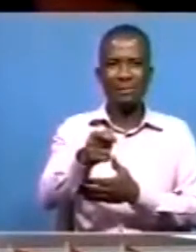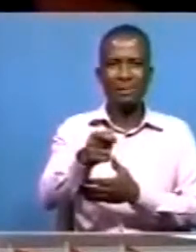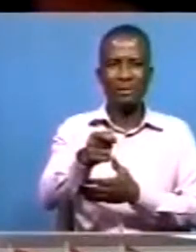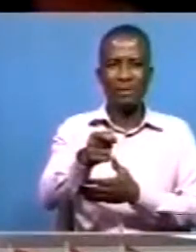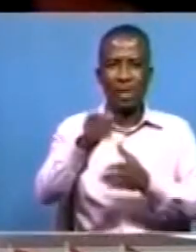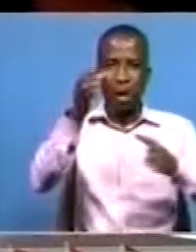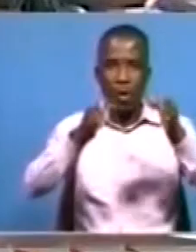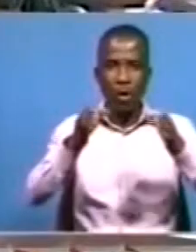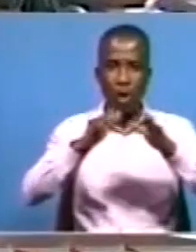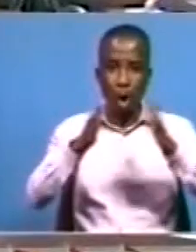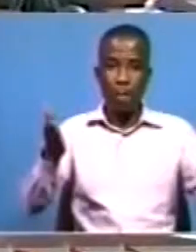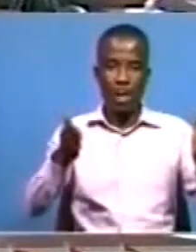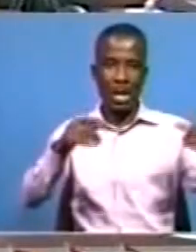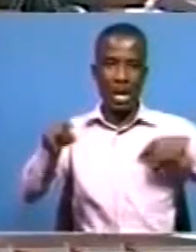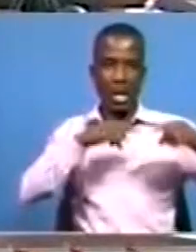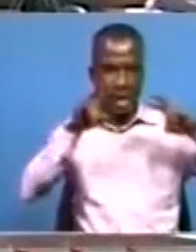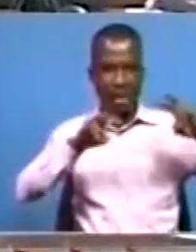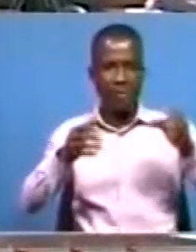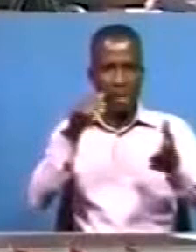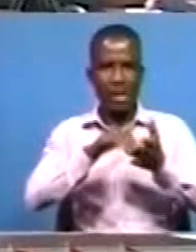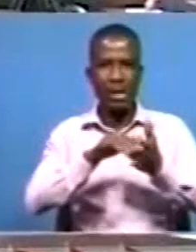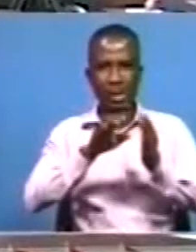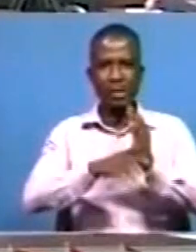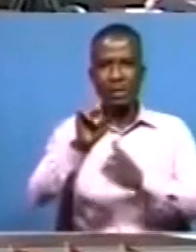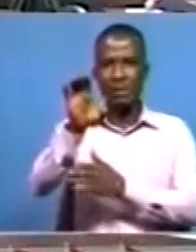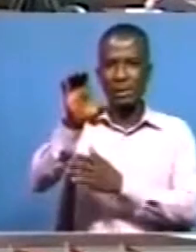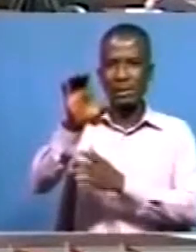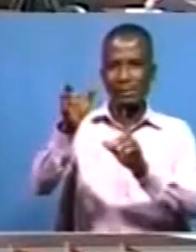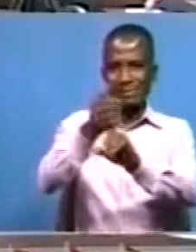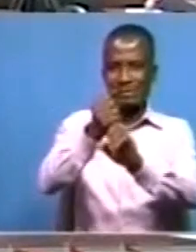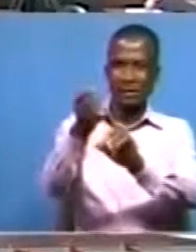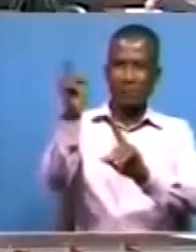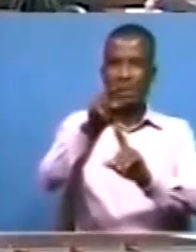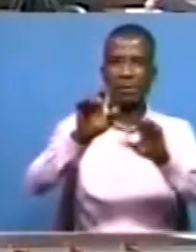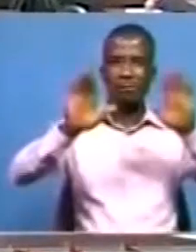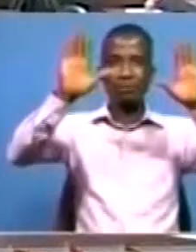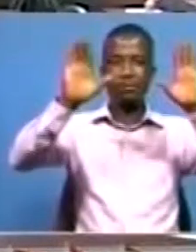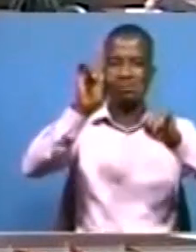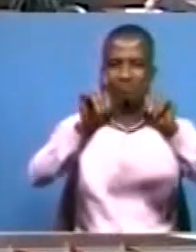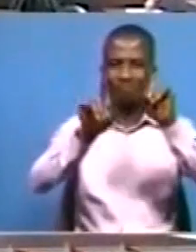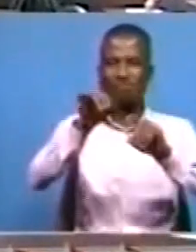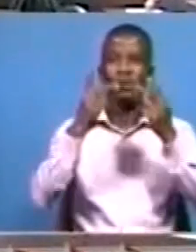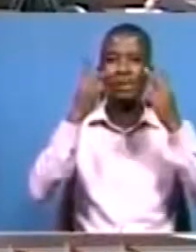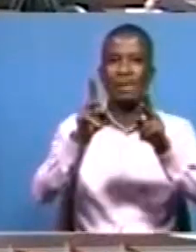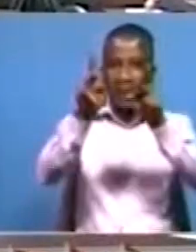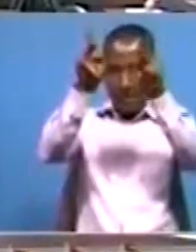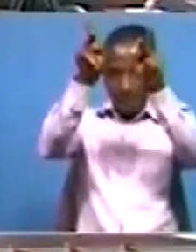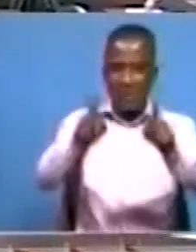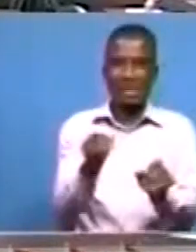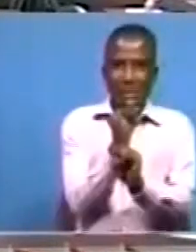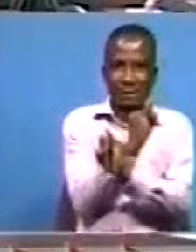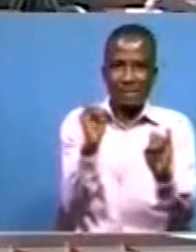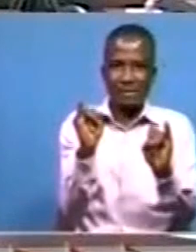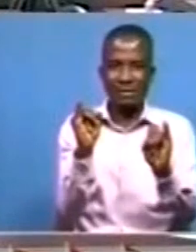of court to reopen the petitioner's case by calling the chairperson of the first respondent to testify in her personal capacity through the